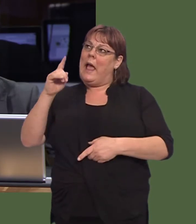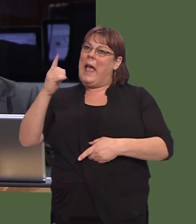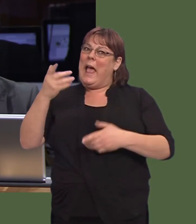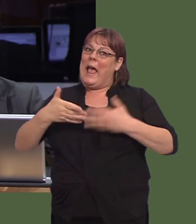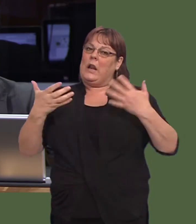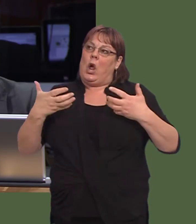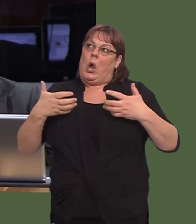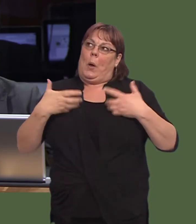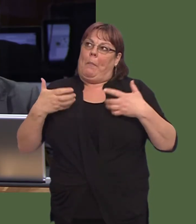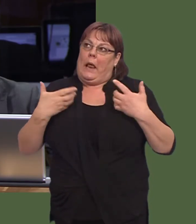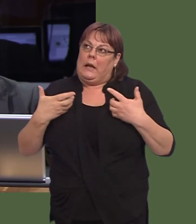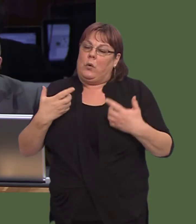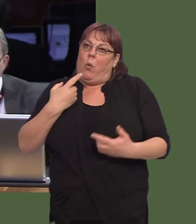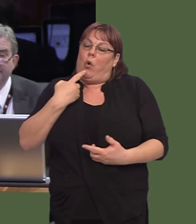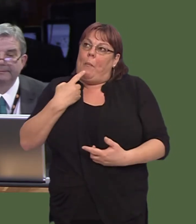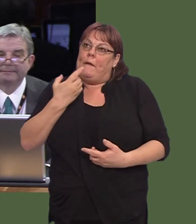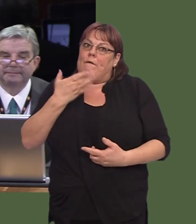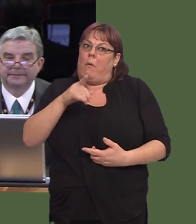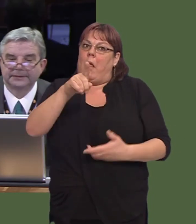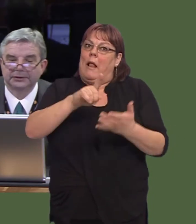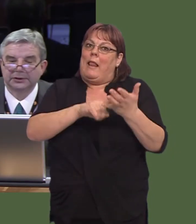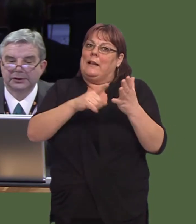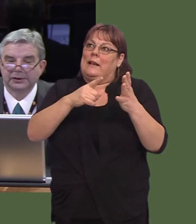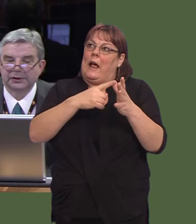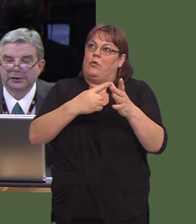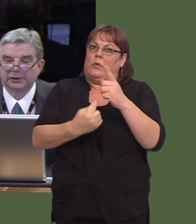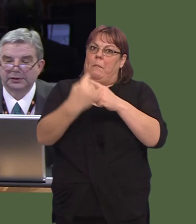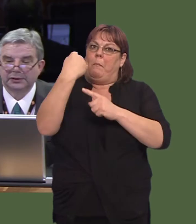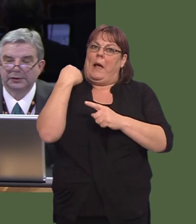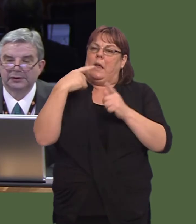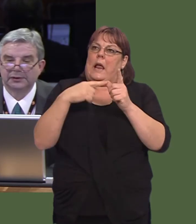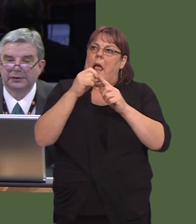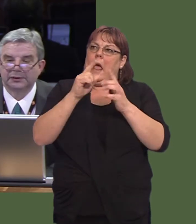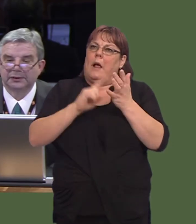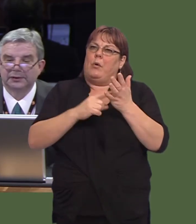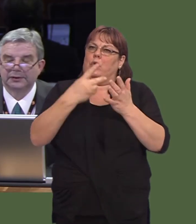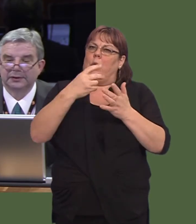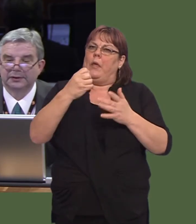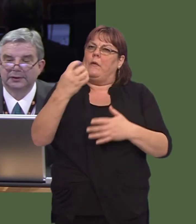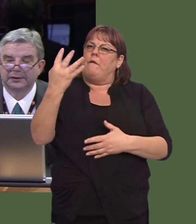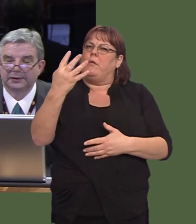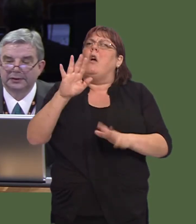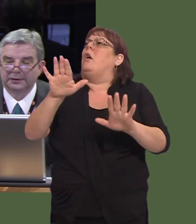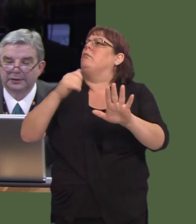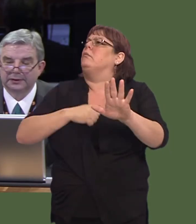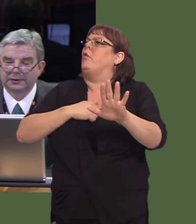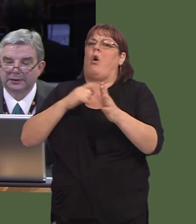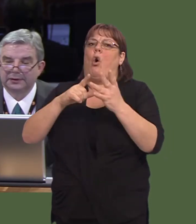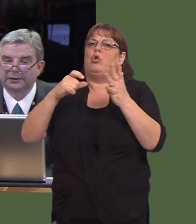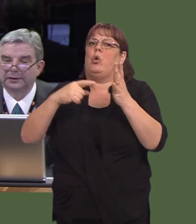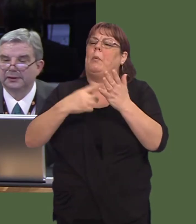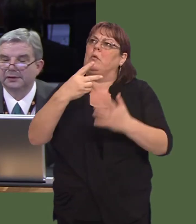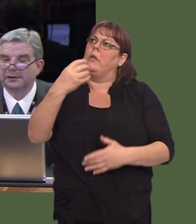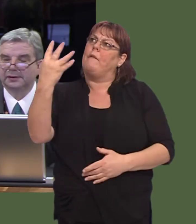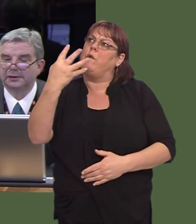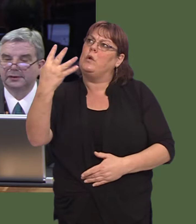any complaint or comment by Leighton Andrews around April 2014, October